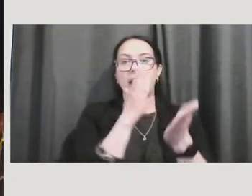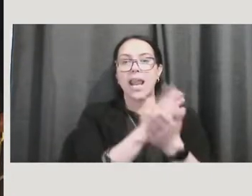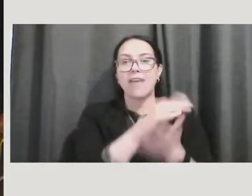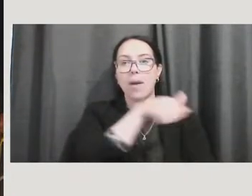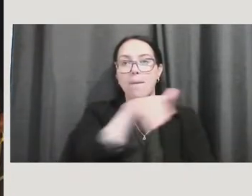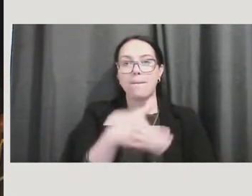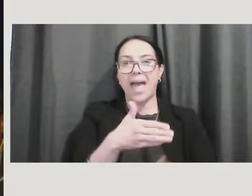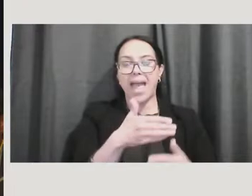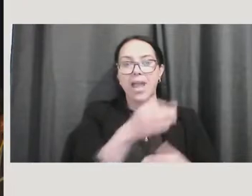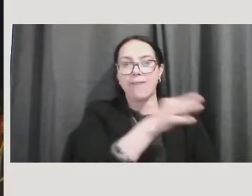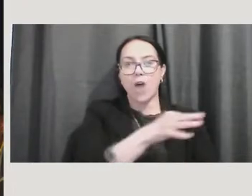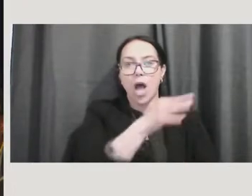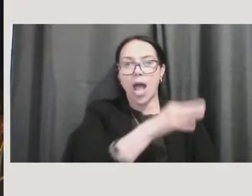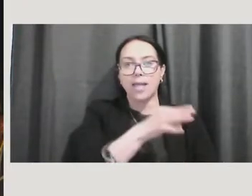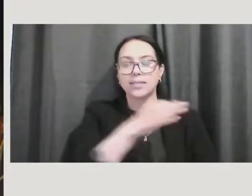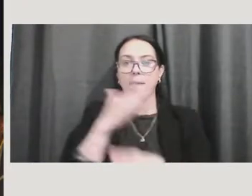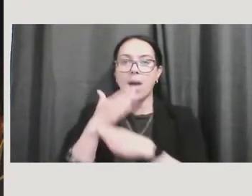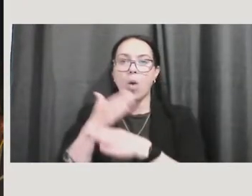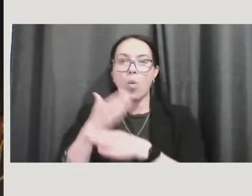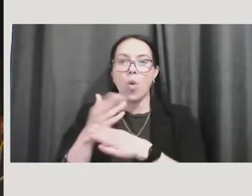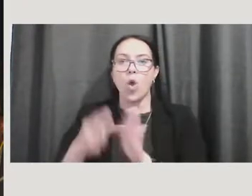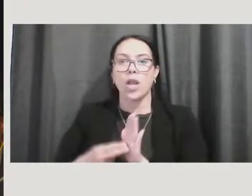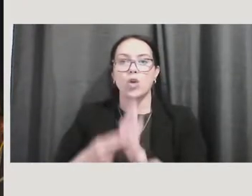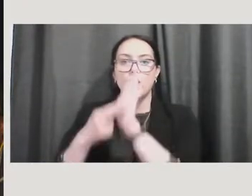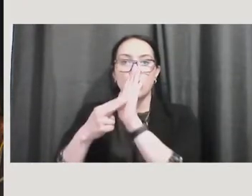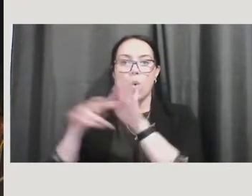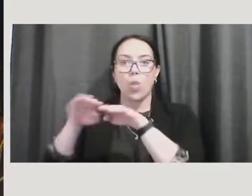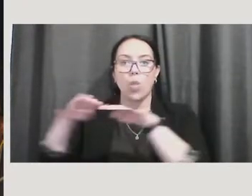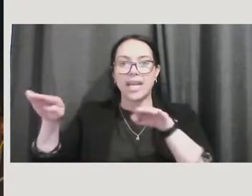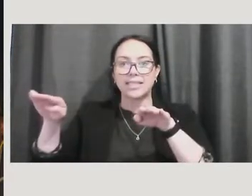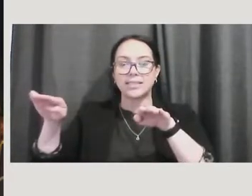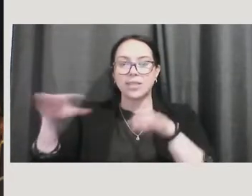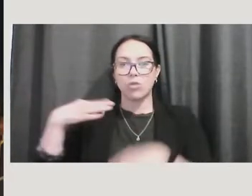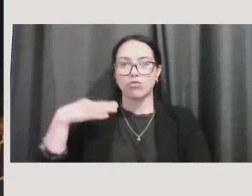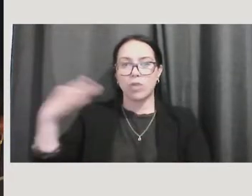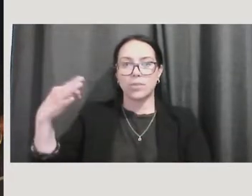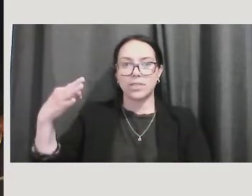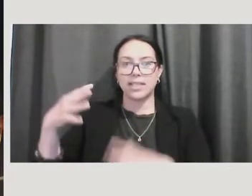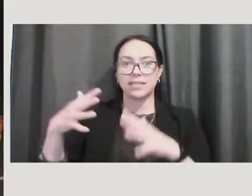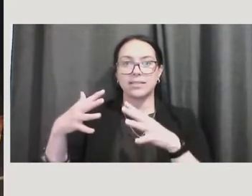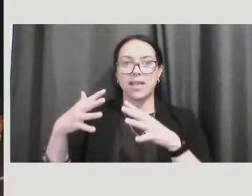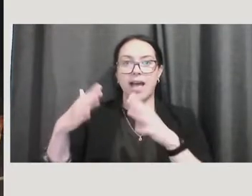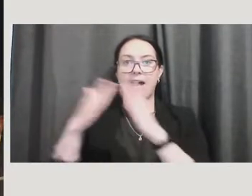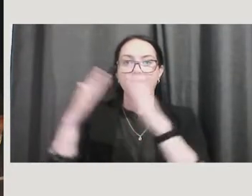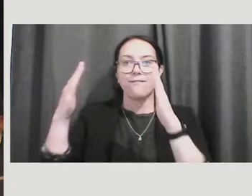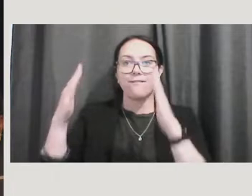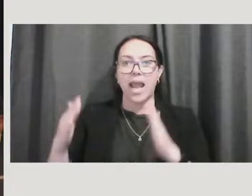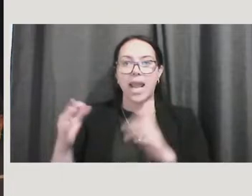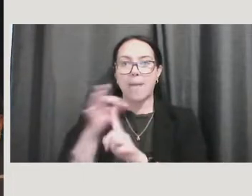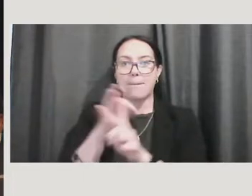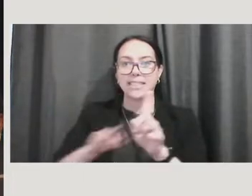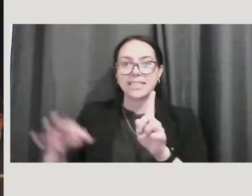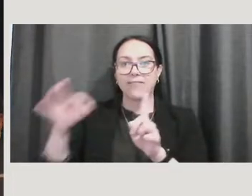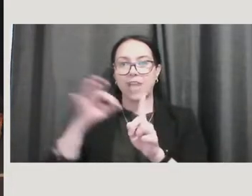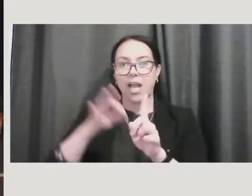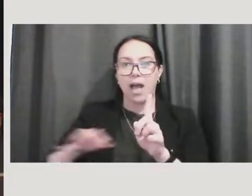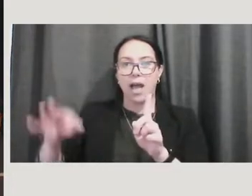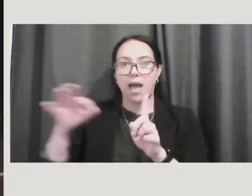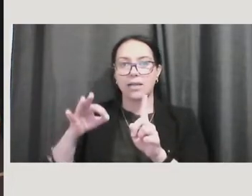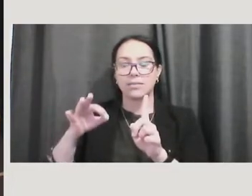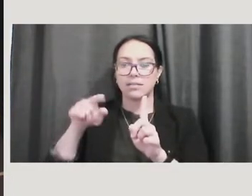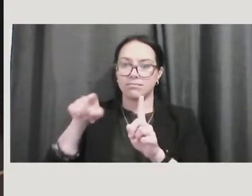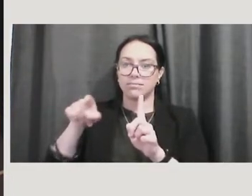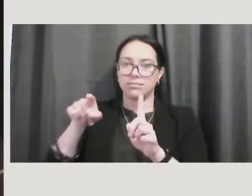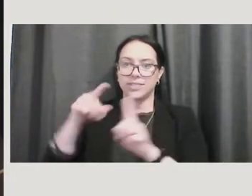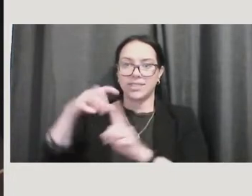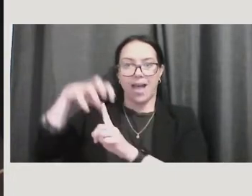in Northland and representing the organization called Valley Pacifica and fali Pacifica is the umbrella